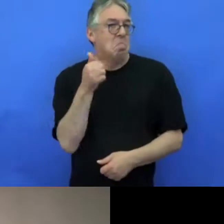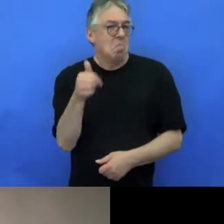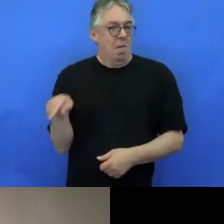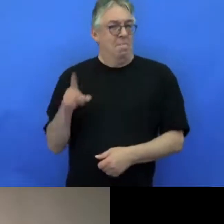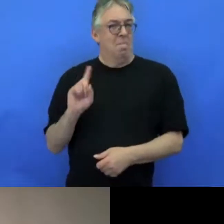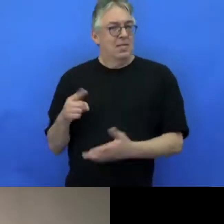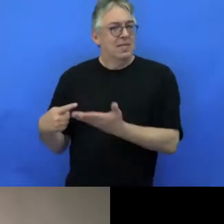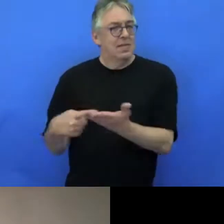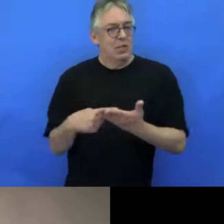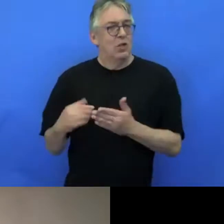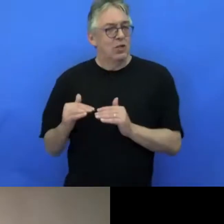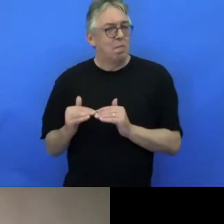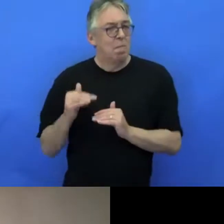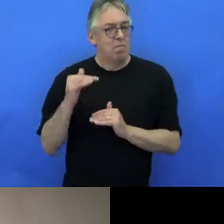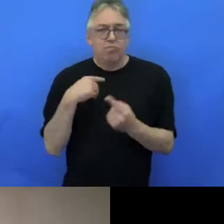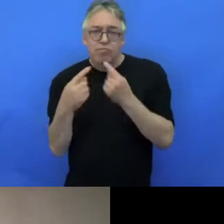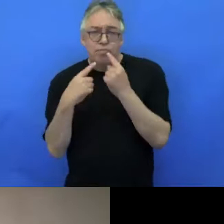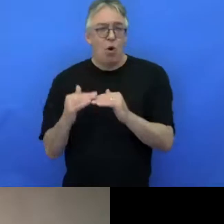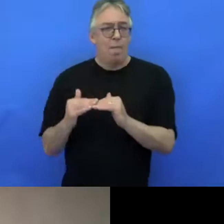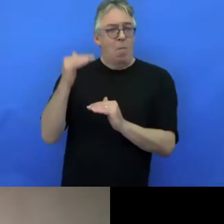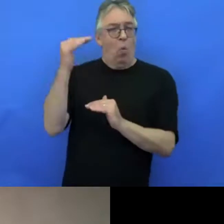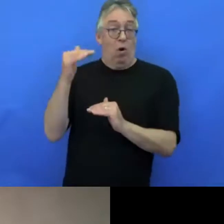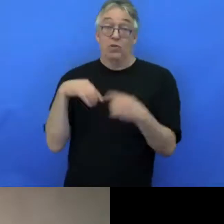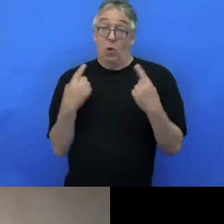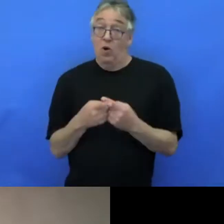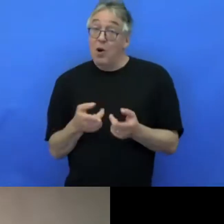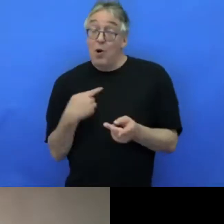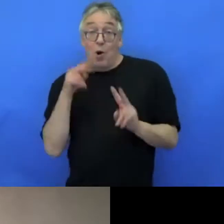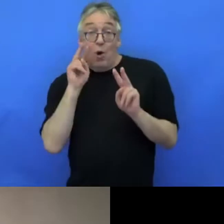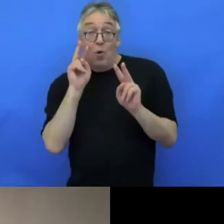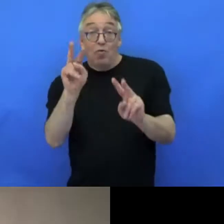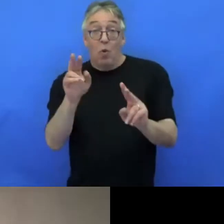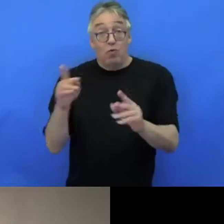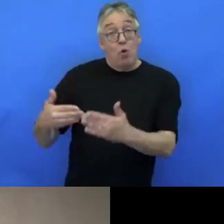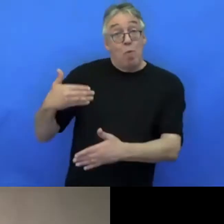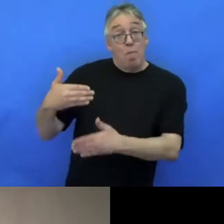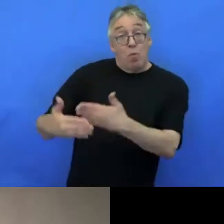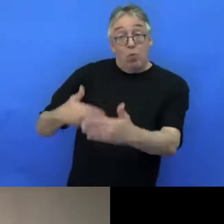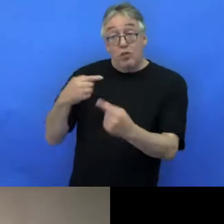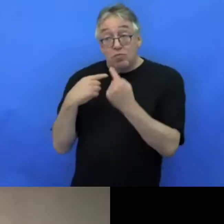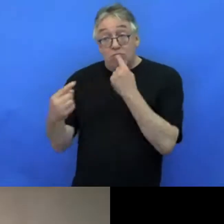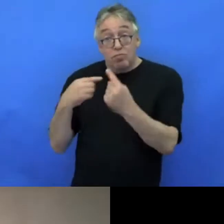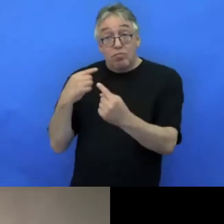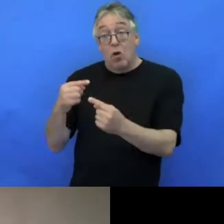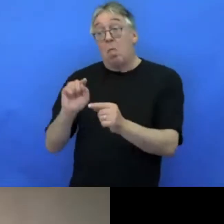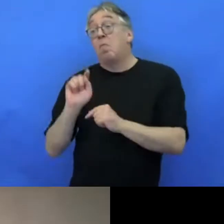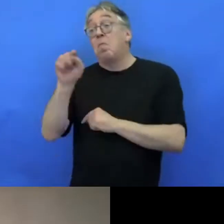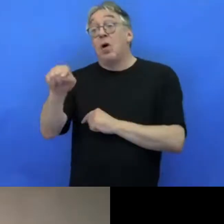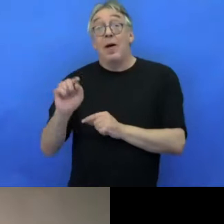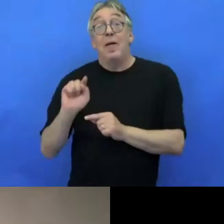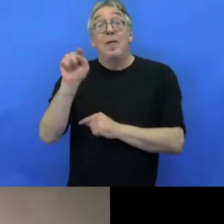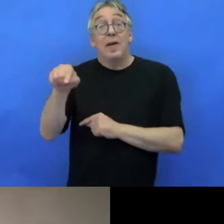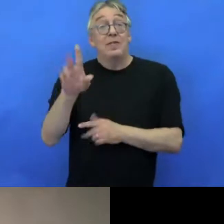So we're looking indeed forward to the process leading up to the next report in